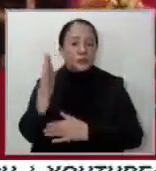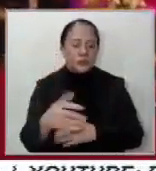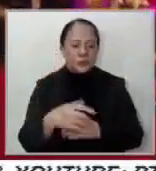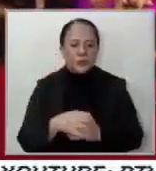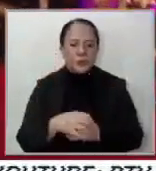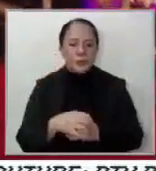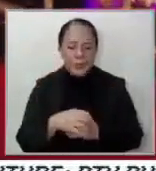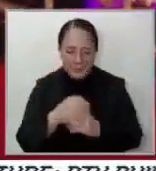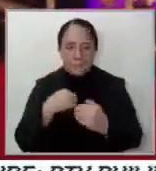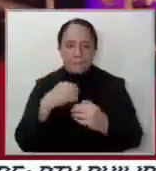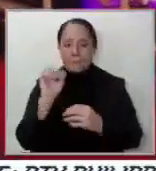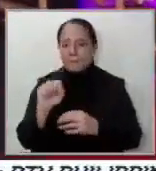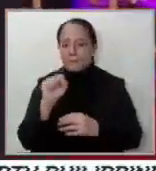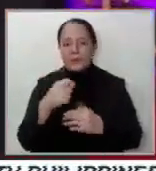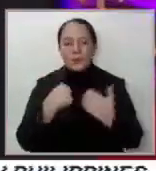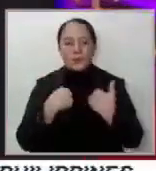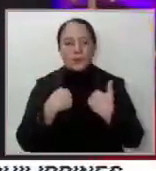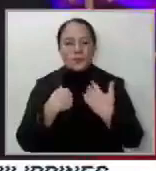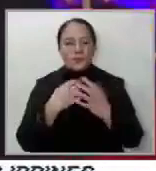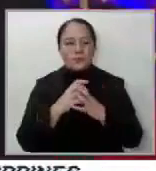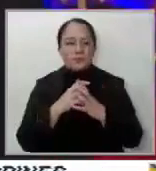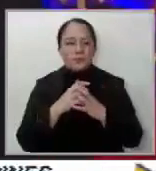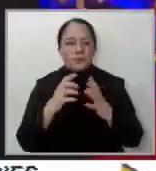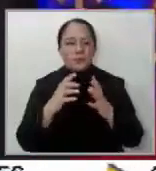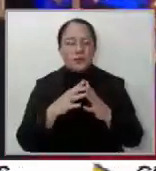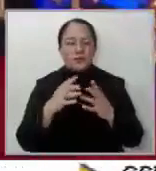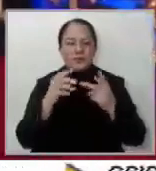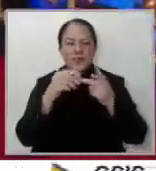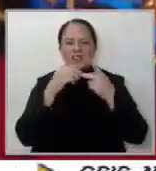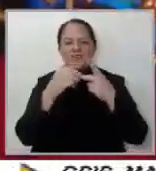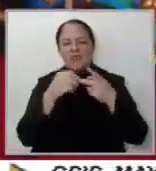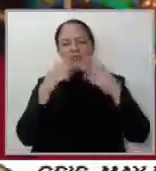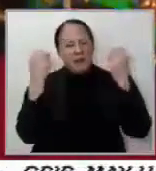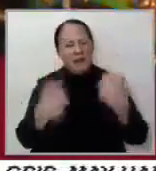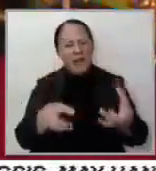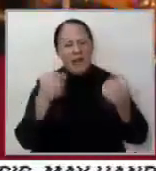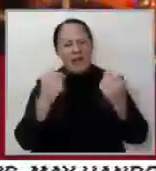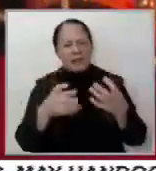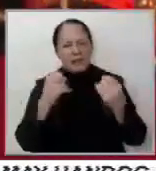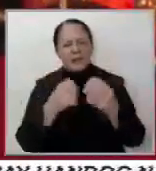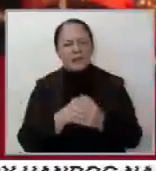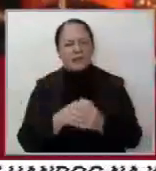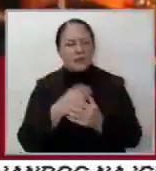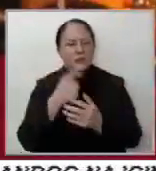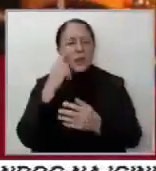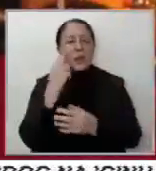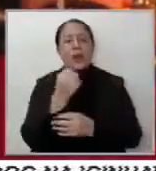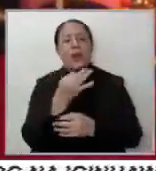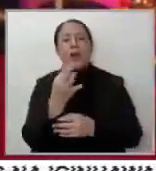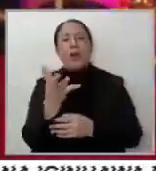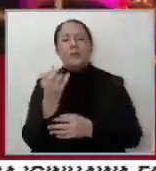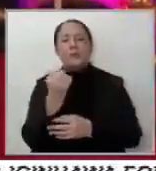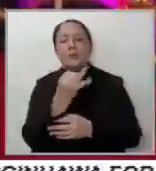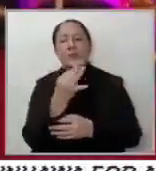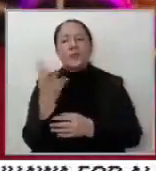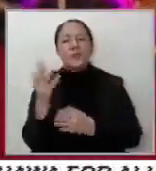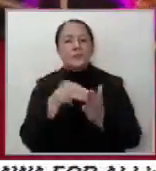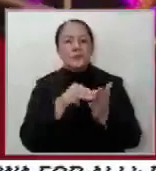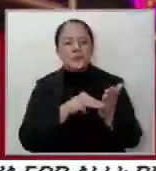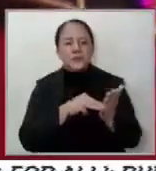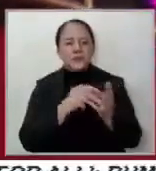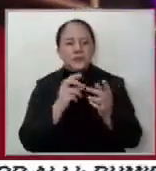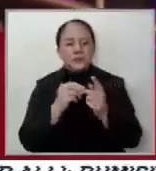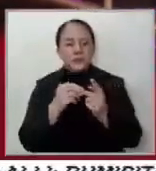of course there's been so much plastics generated. You think how many hundreds of millions of masks, for